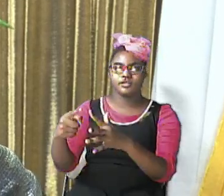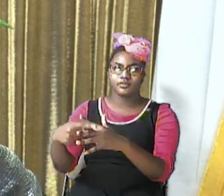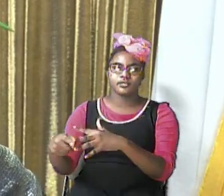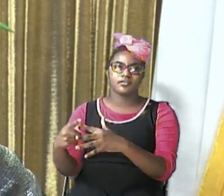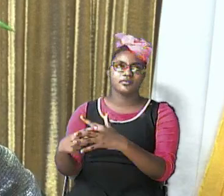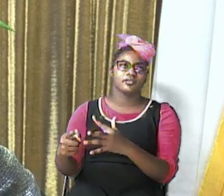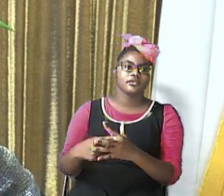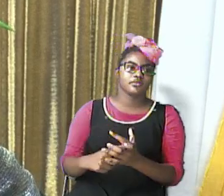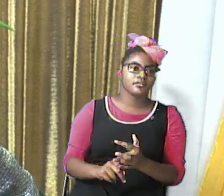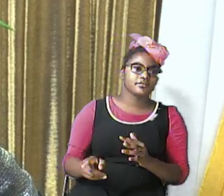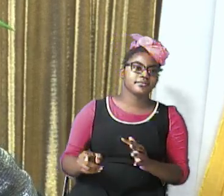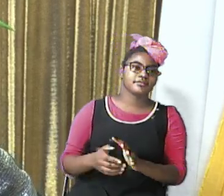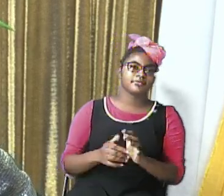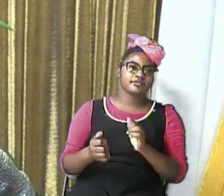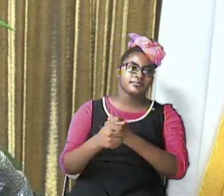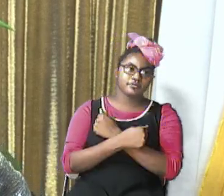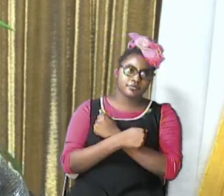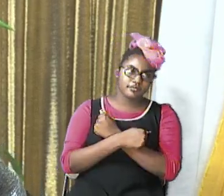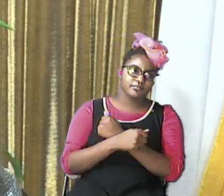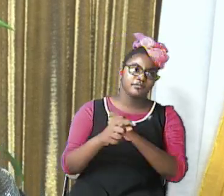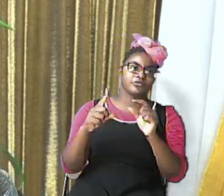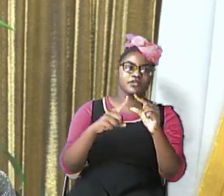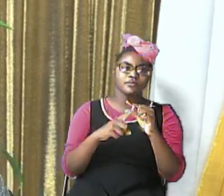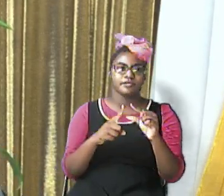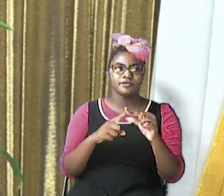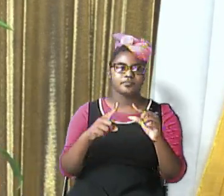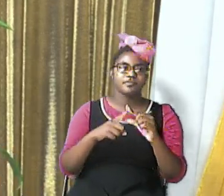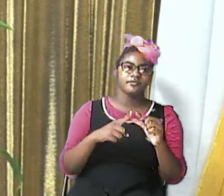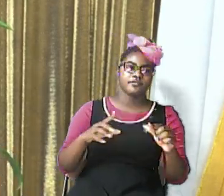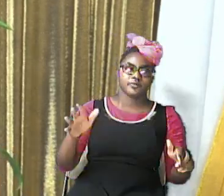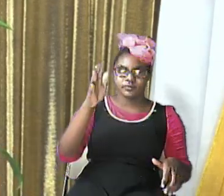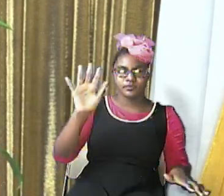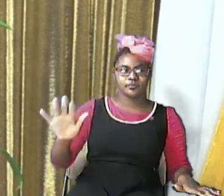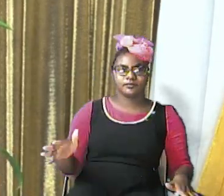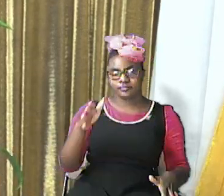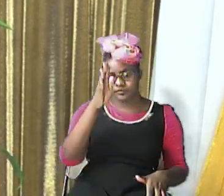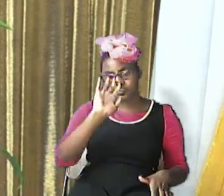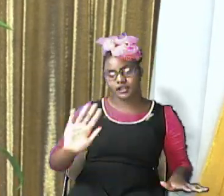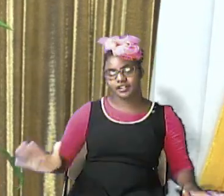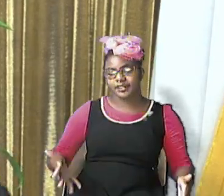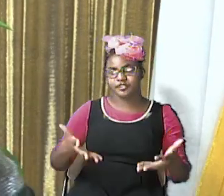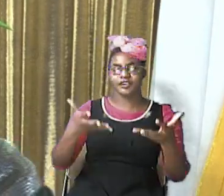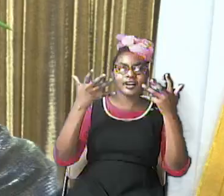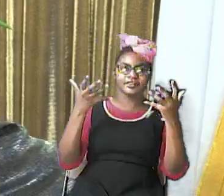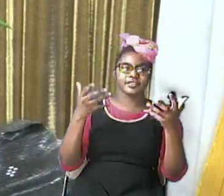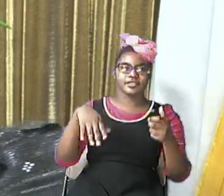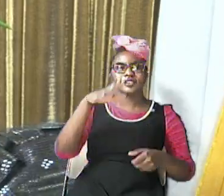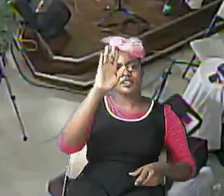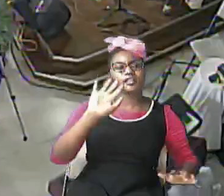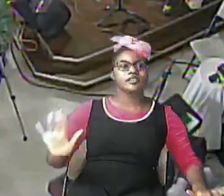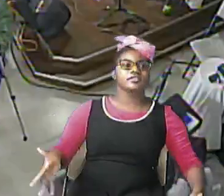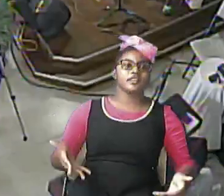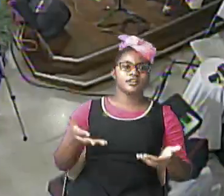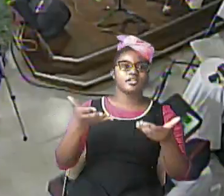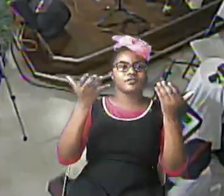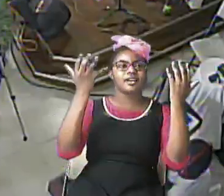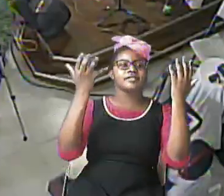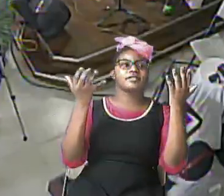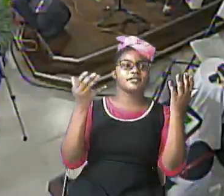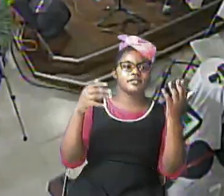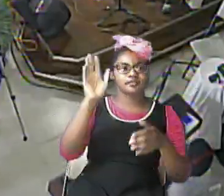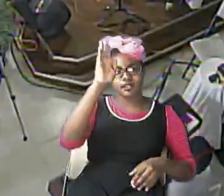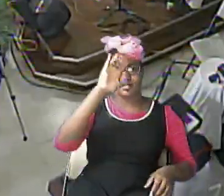to embrace that word? Let God arise. Let God arise. Come on, we say it. Let God arise. Let